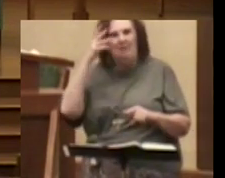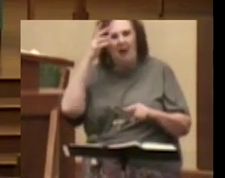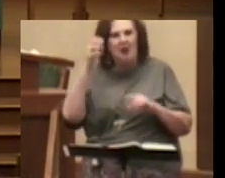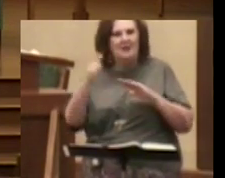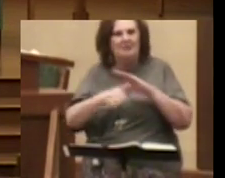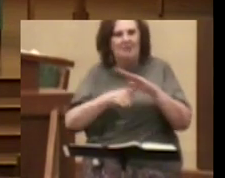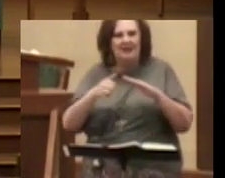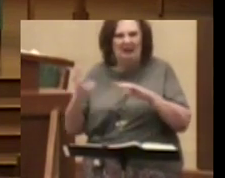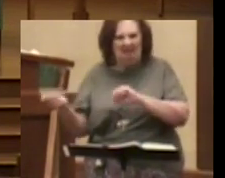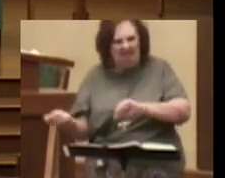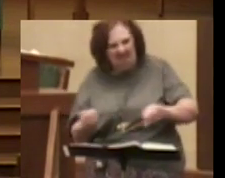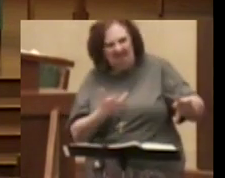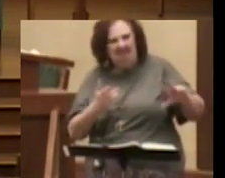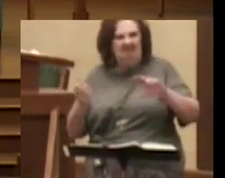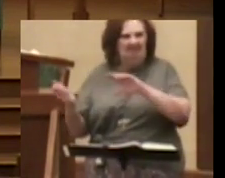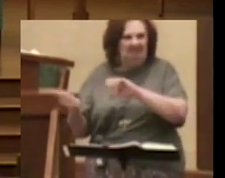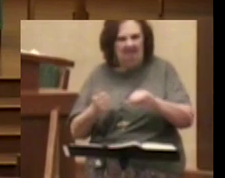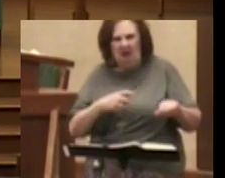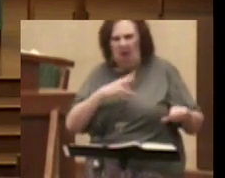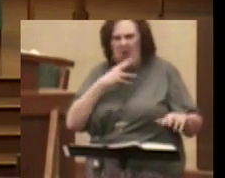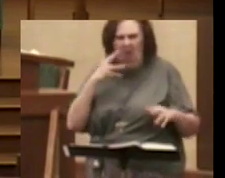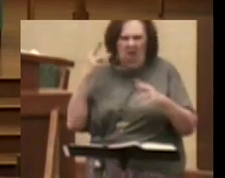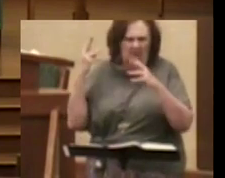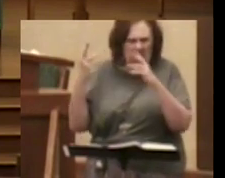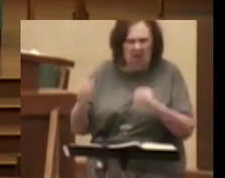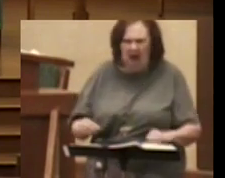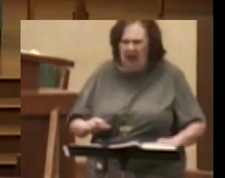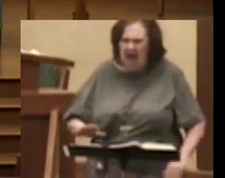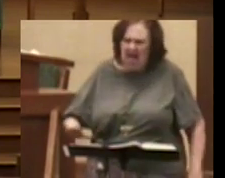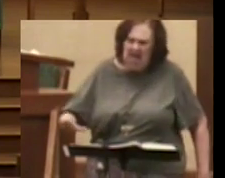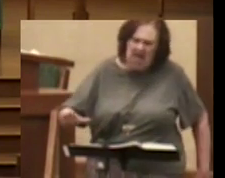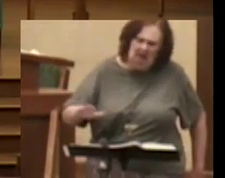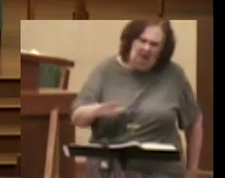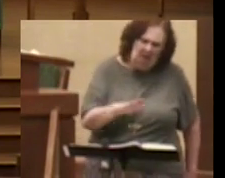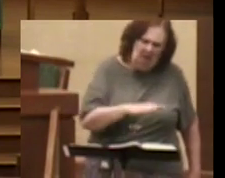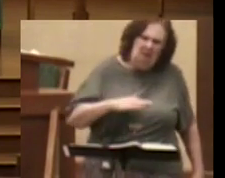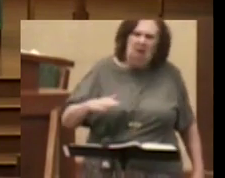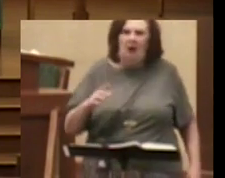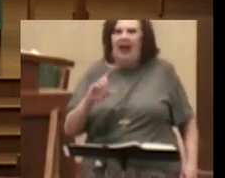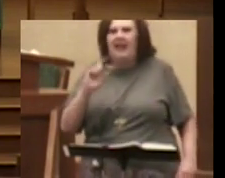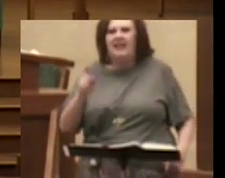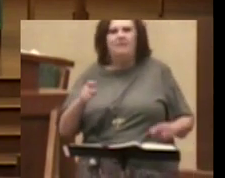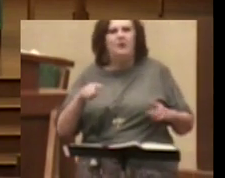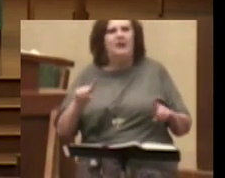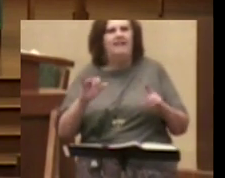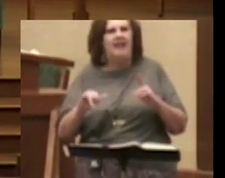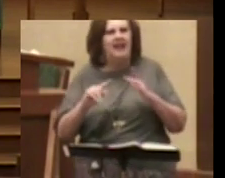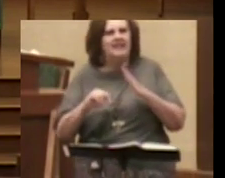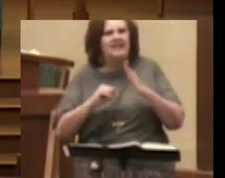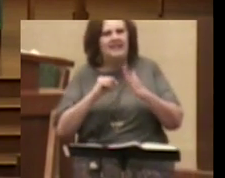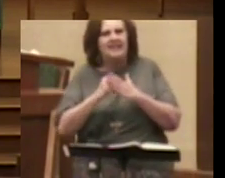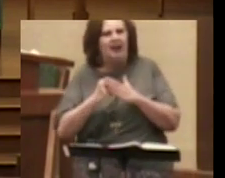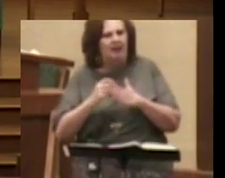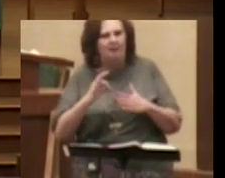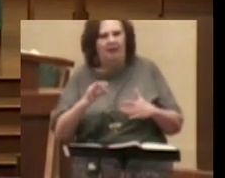that wet-soaked carpet pad. What a gift to them in a time of crisis.